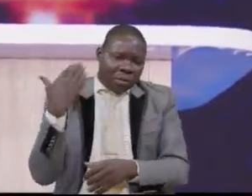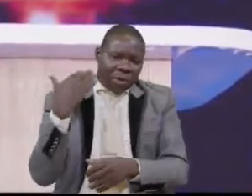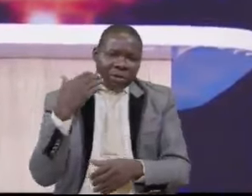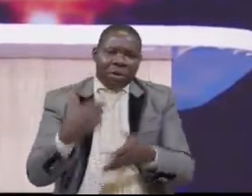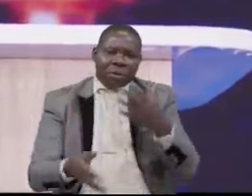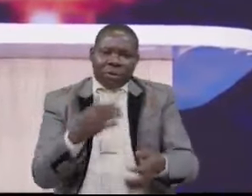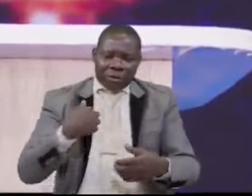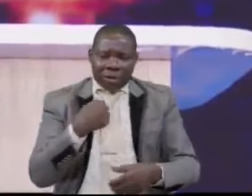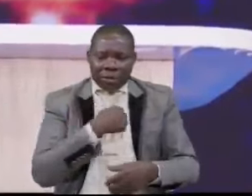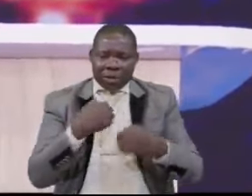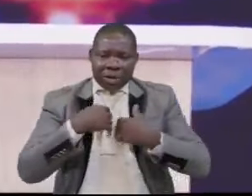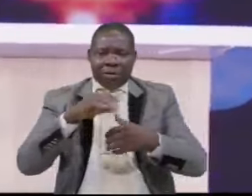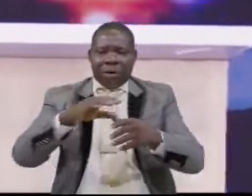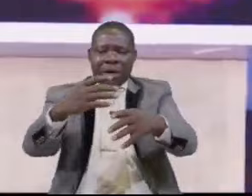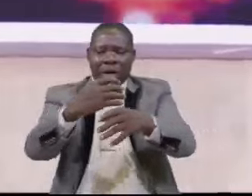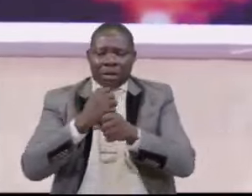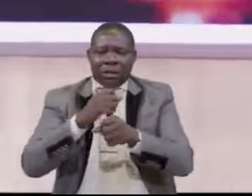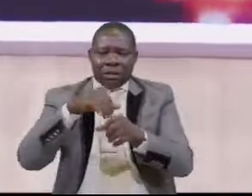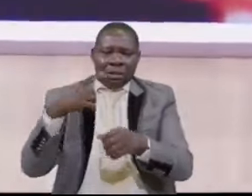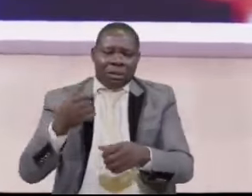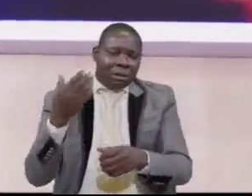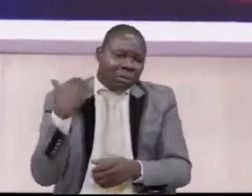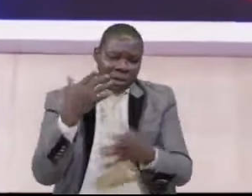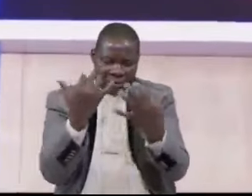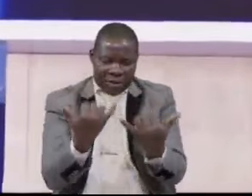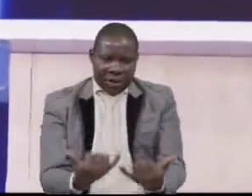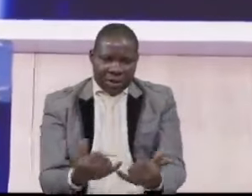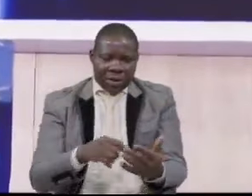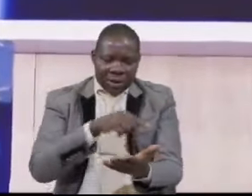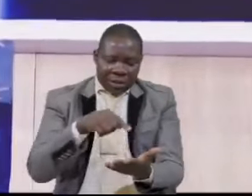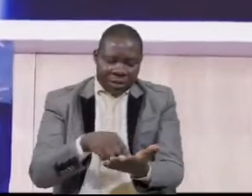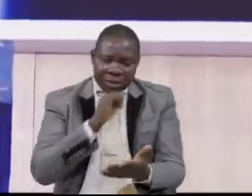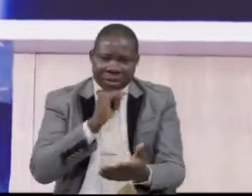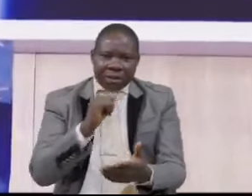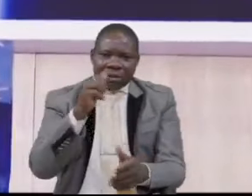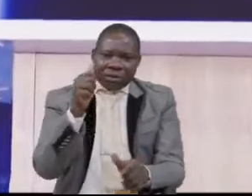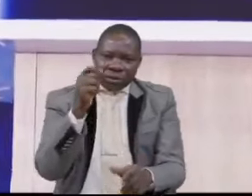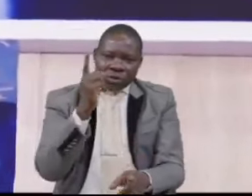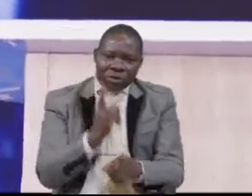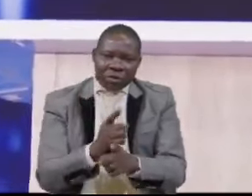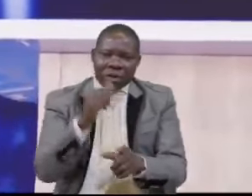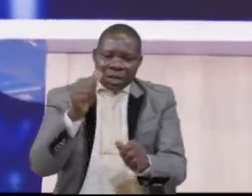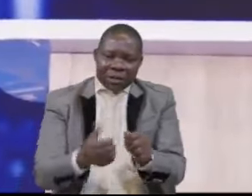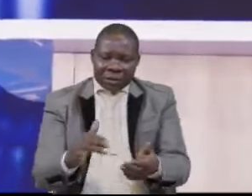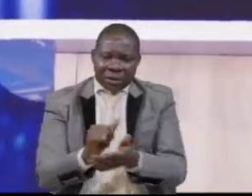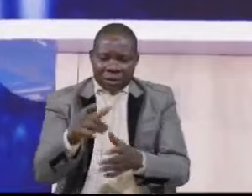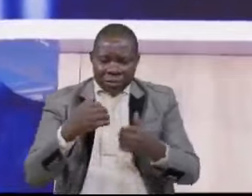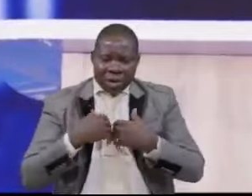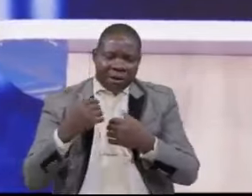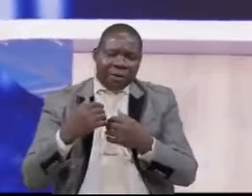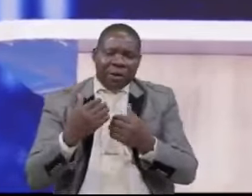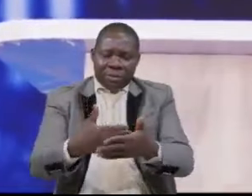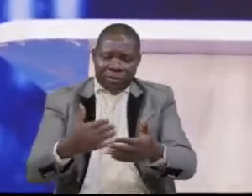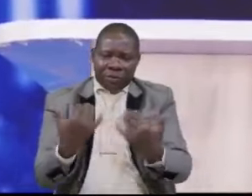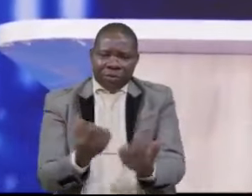whatever we have achieved in the past, now this is just everything you got until today is just a springboard, and